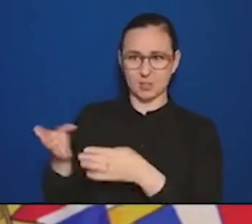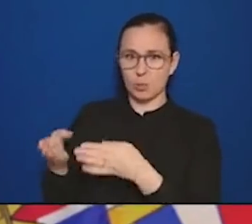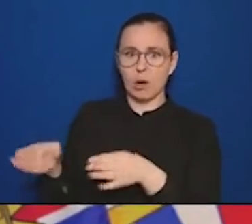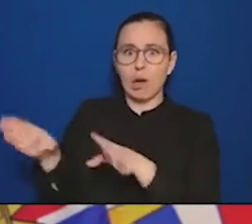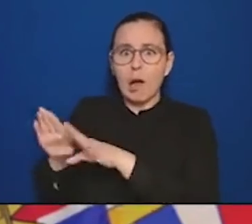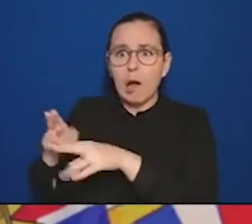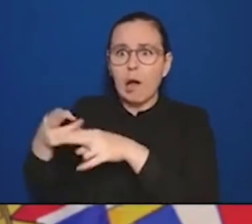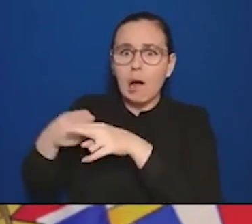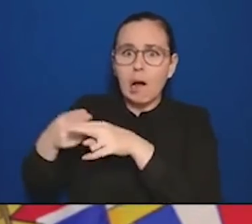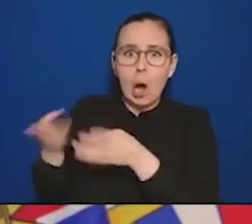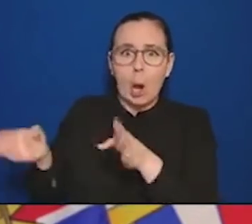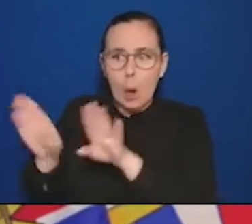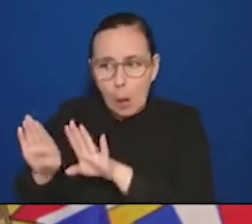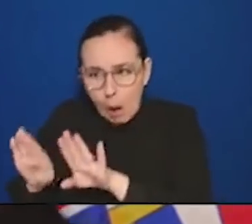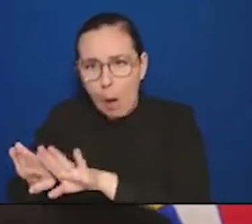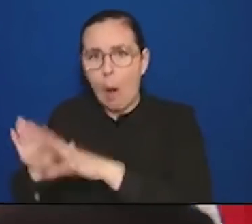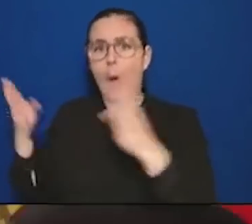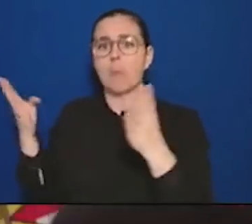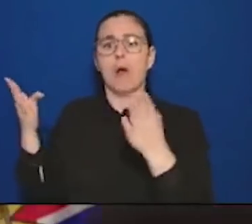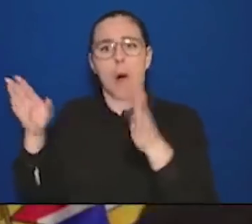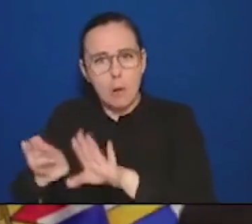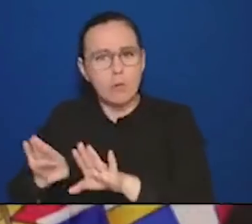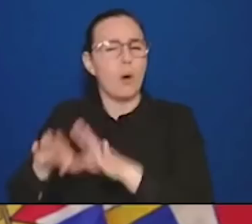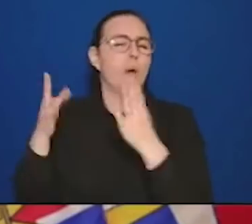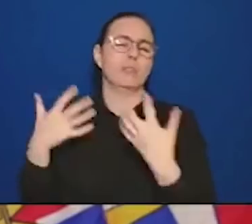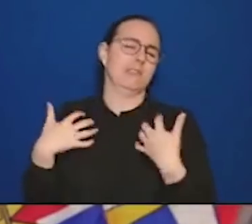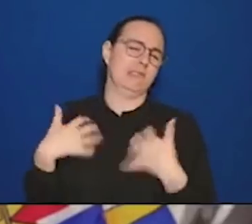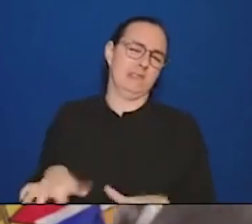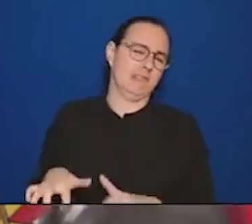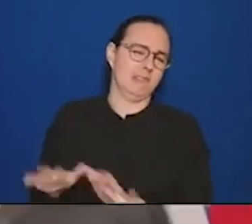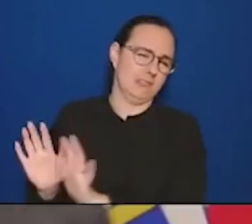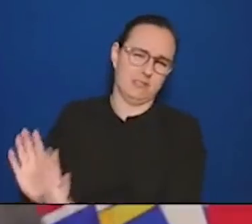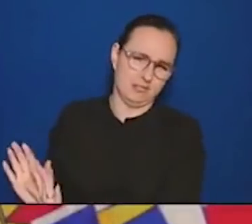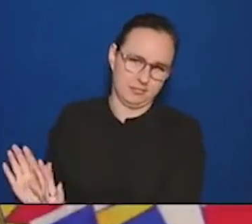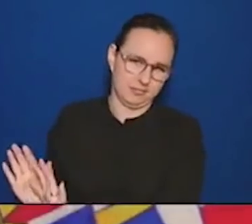workplaces. Patrick, do you have a follow-up? For the minister,